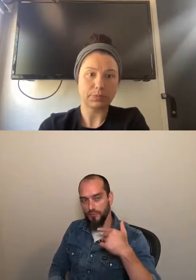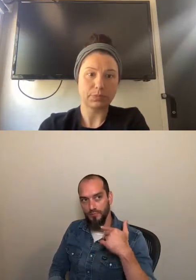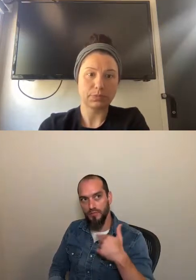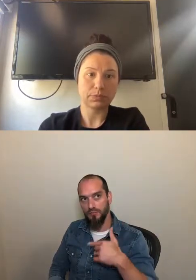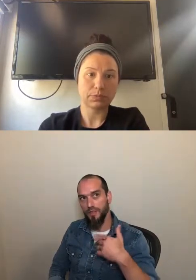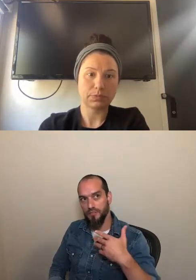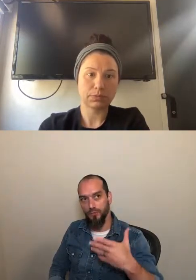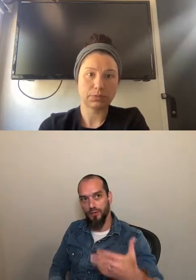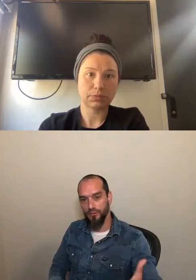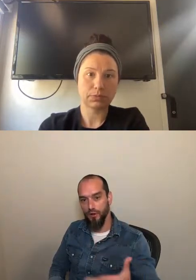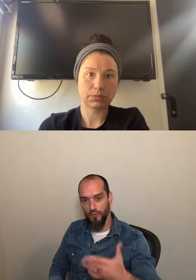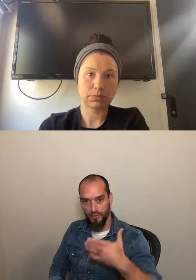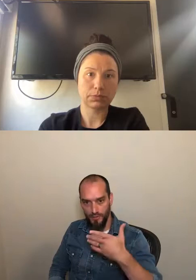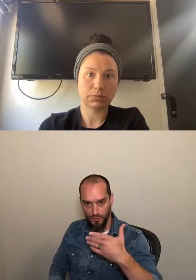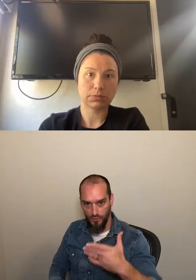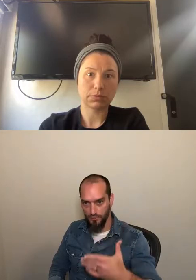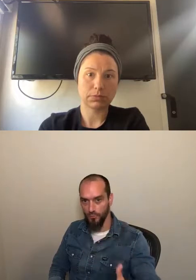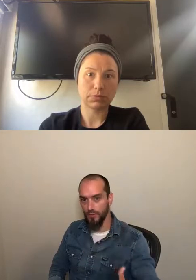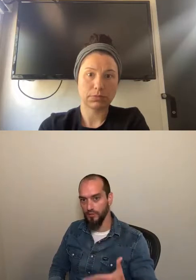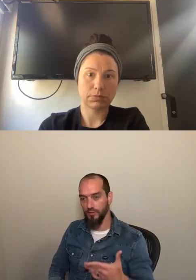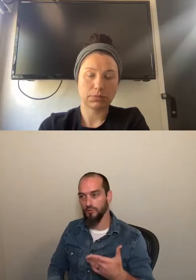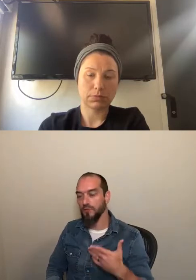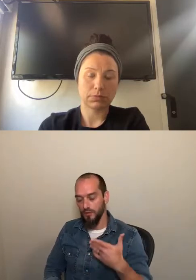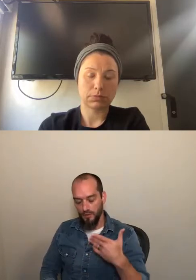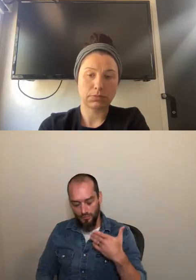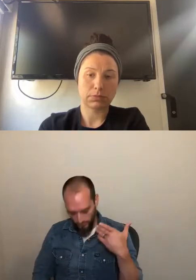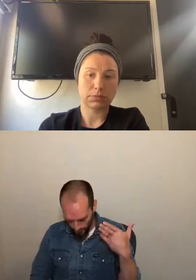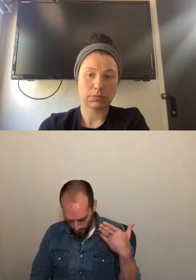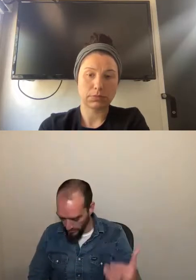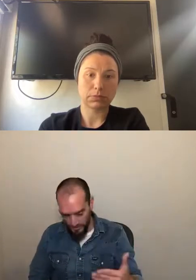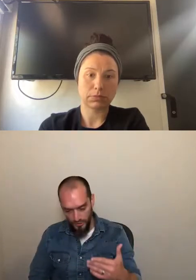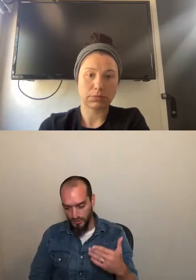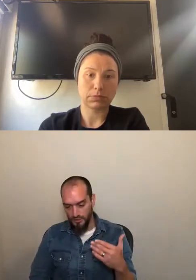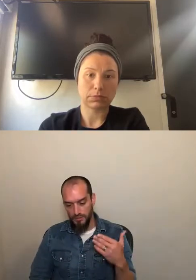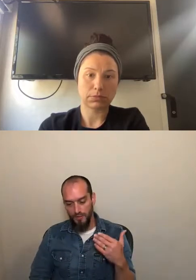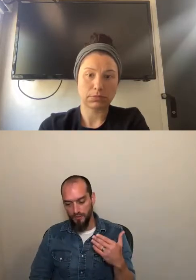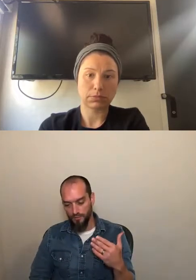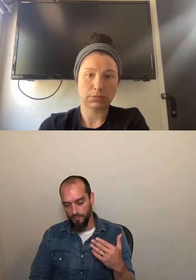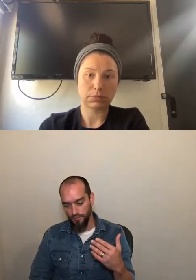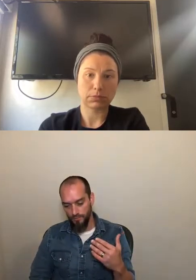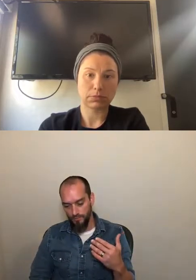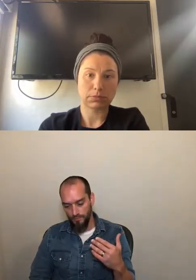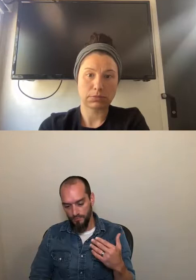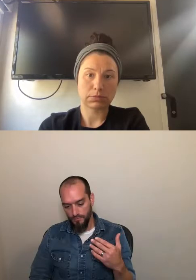And something tells me that's the way you're going. That's what you've been working on for 36 years.